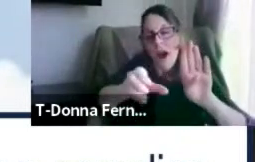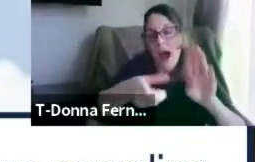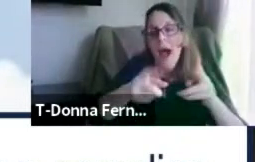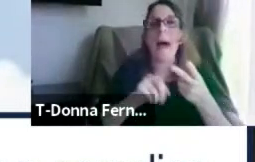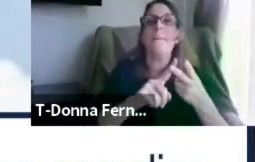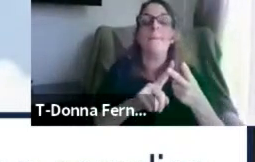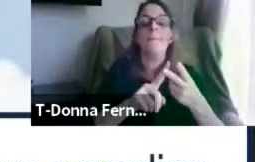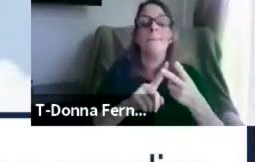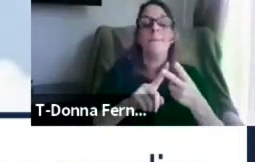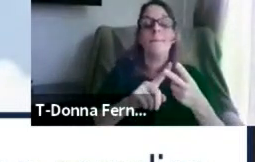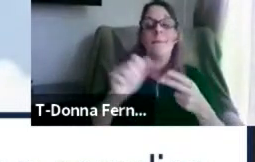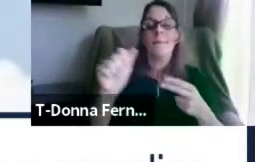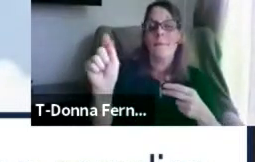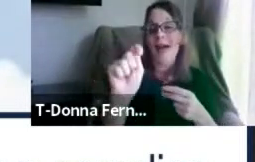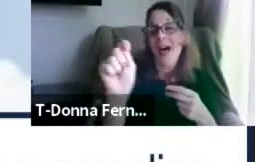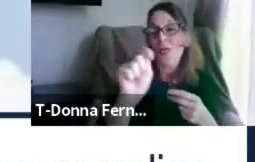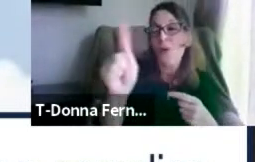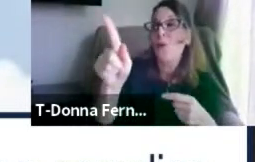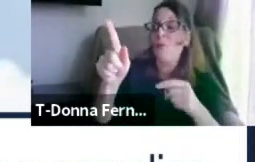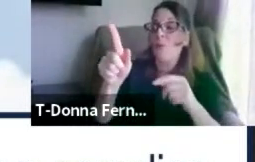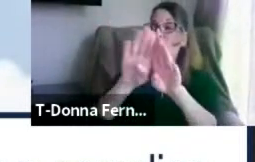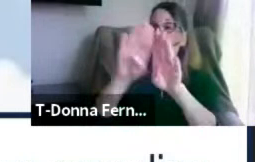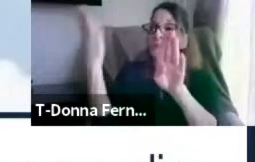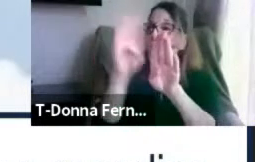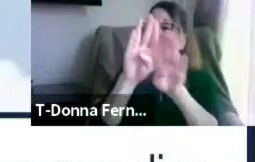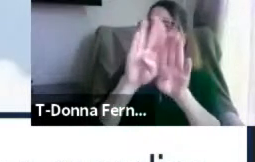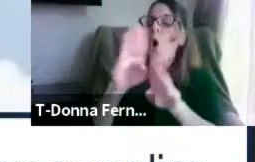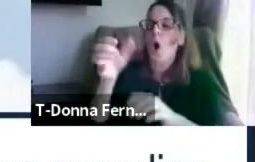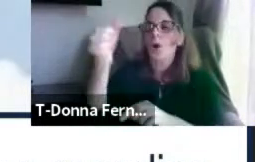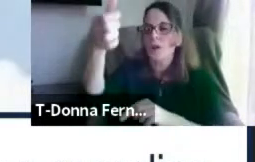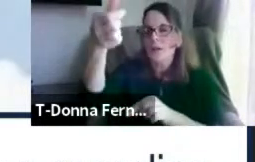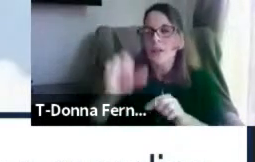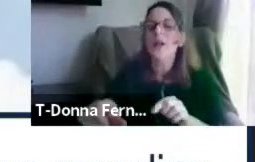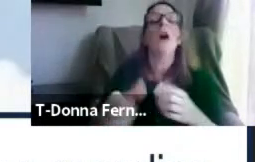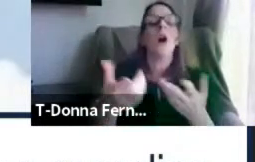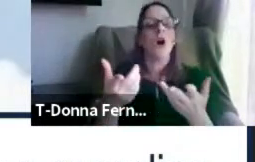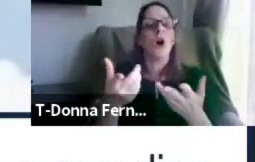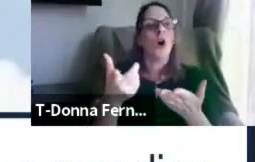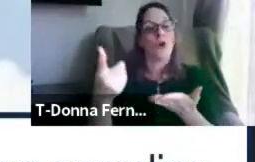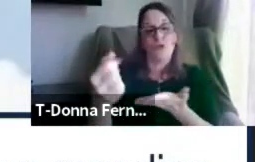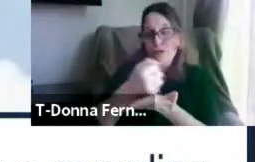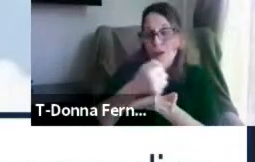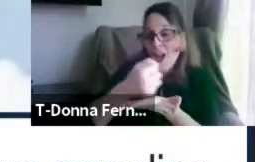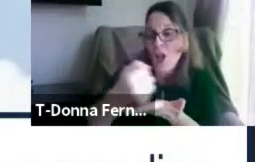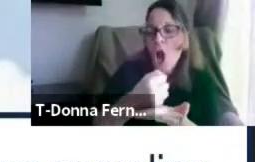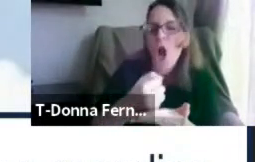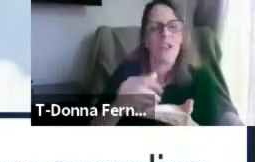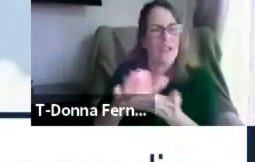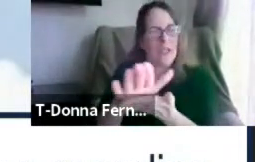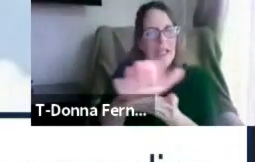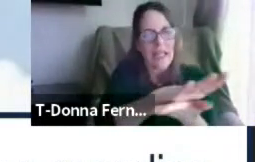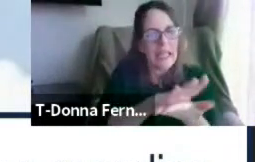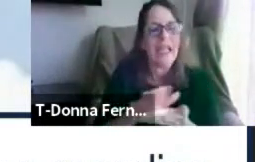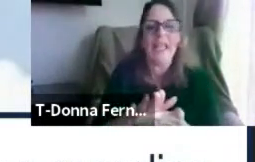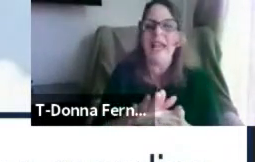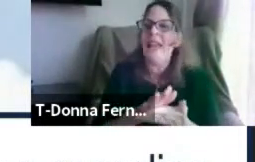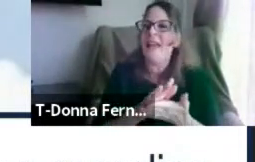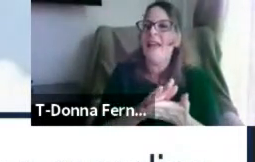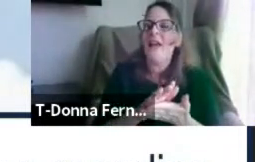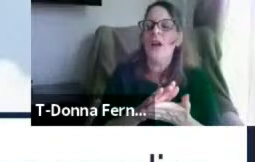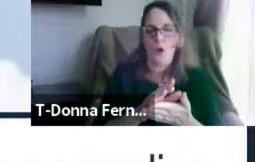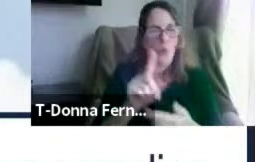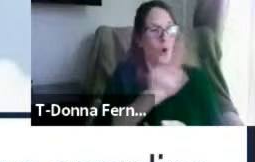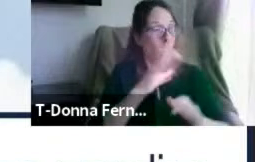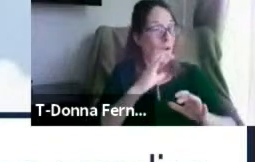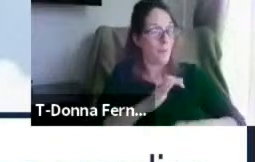doors, point of sale systems, any credit card transaction machines, anything that